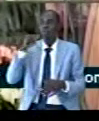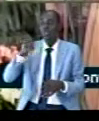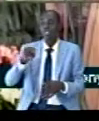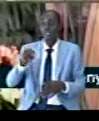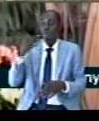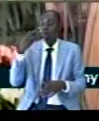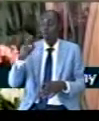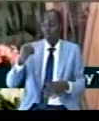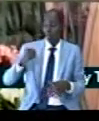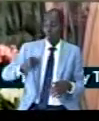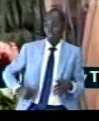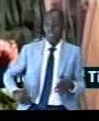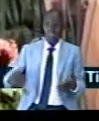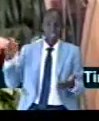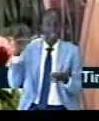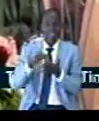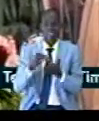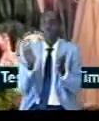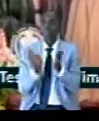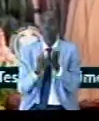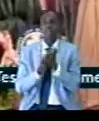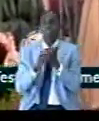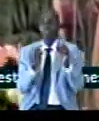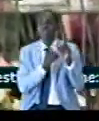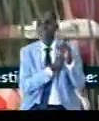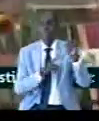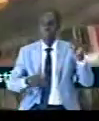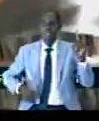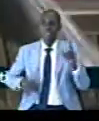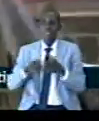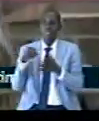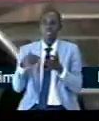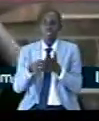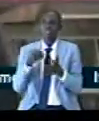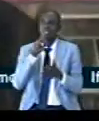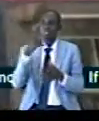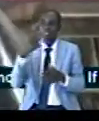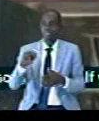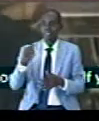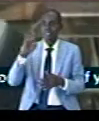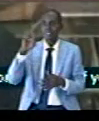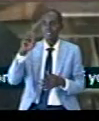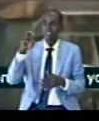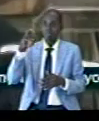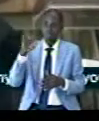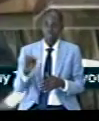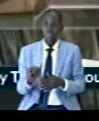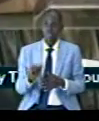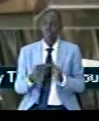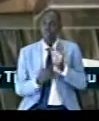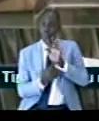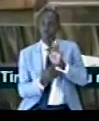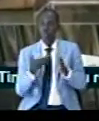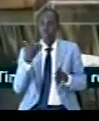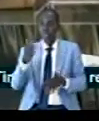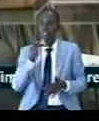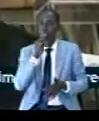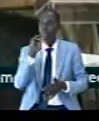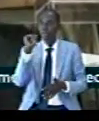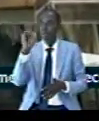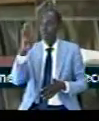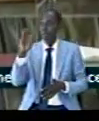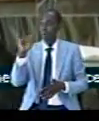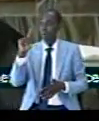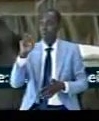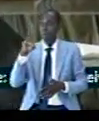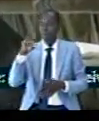Put your hand together for Jesus. This is the extra we did on that day to show the battery inside the stomach. So